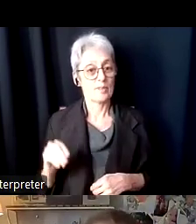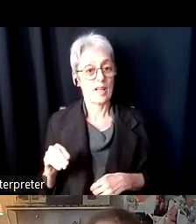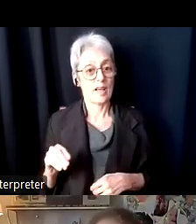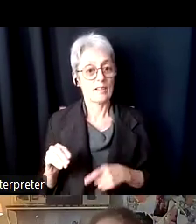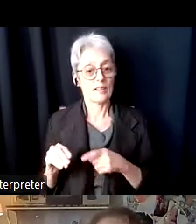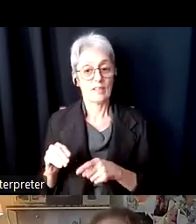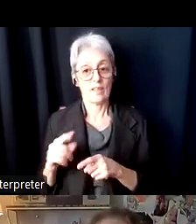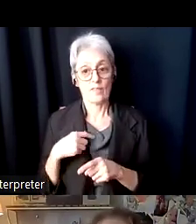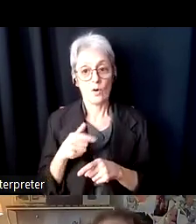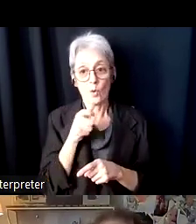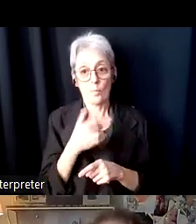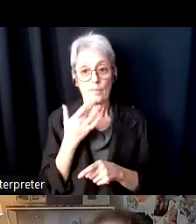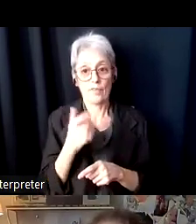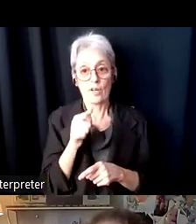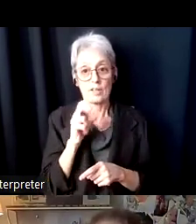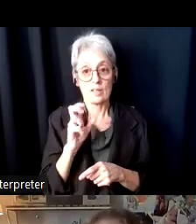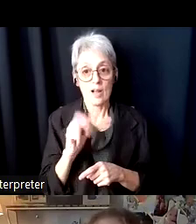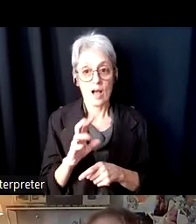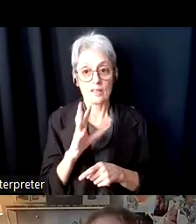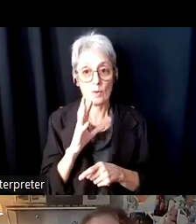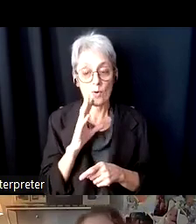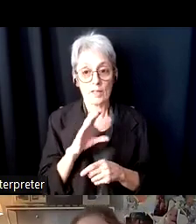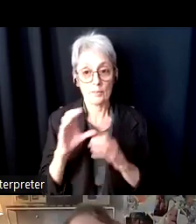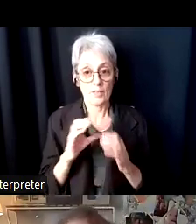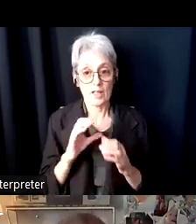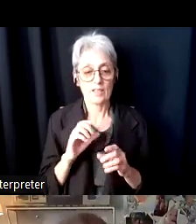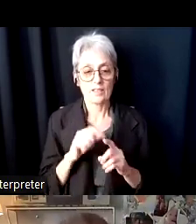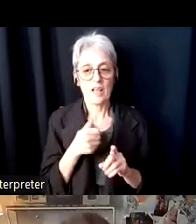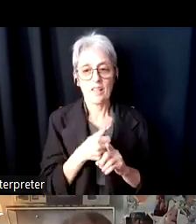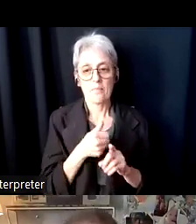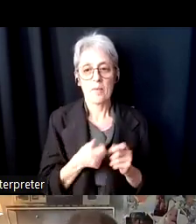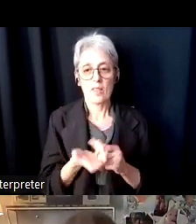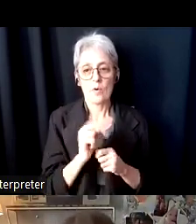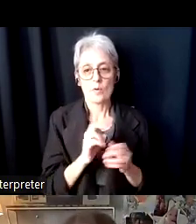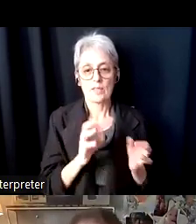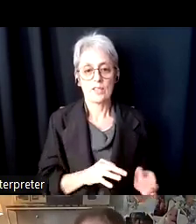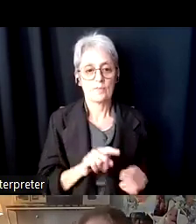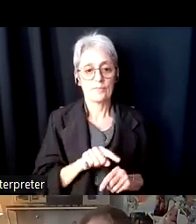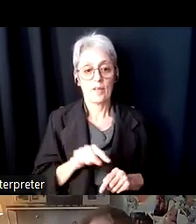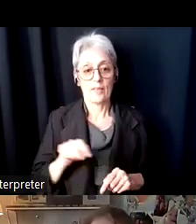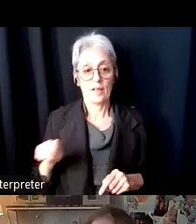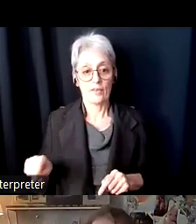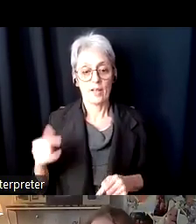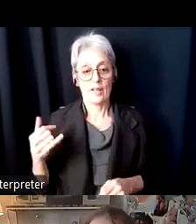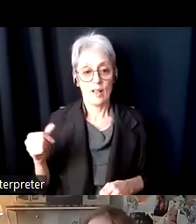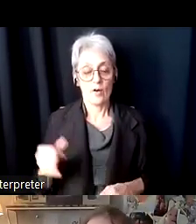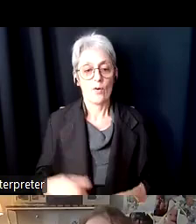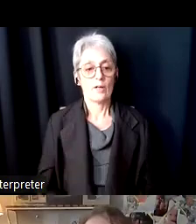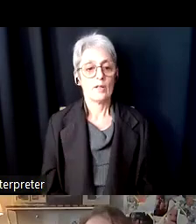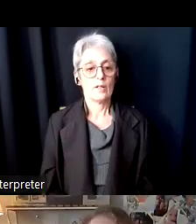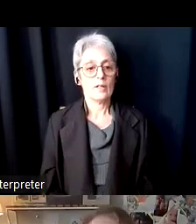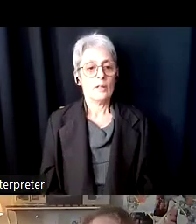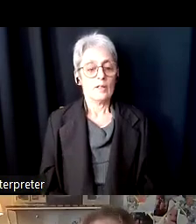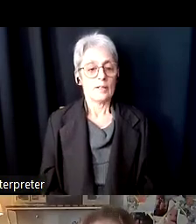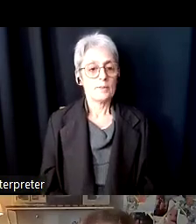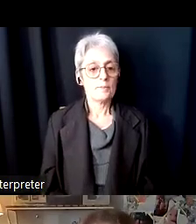non-spoken communication say that they mostly make the decision. If you look at the other end of the bar, the yellow side, you see that the percent who